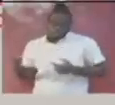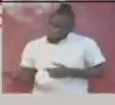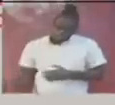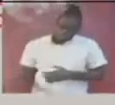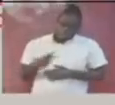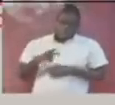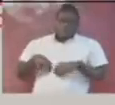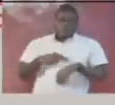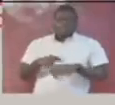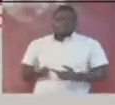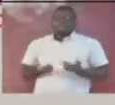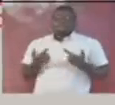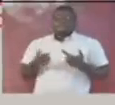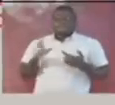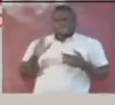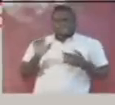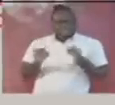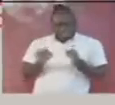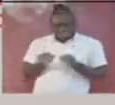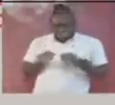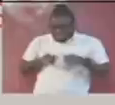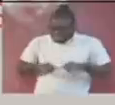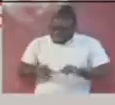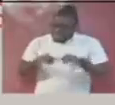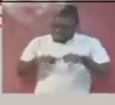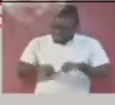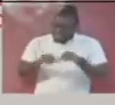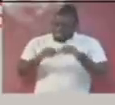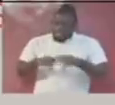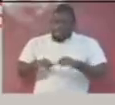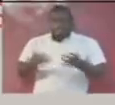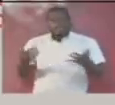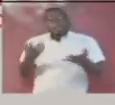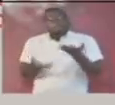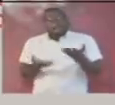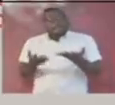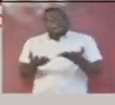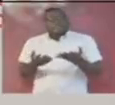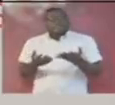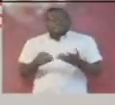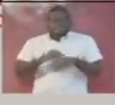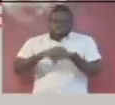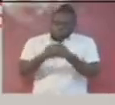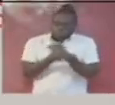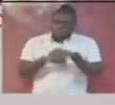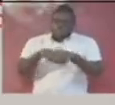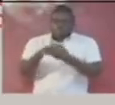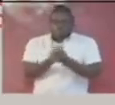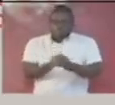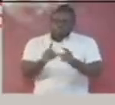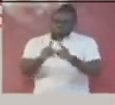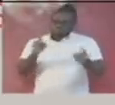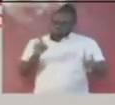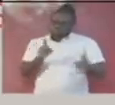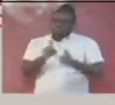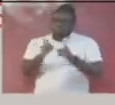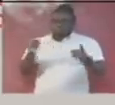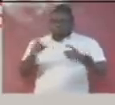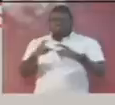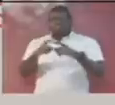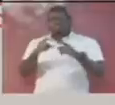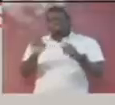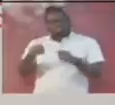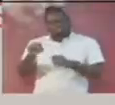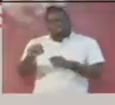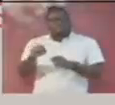masks. You will still have to social distance. Wash your hands. But what I would like to see coming out of